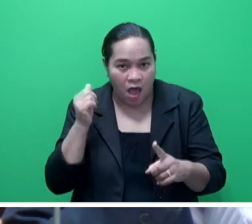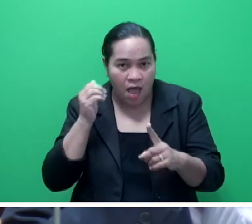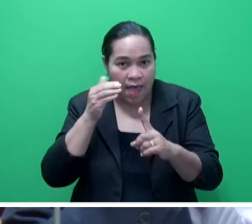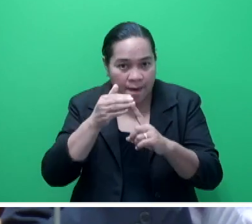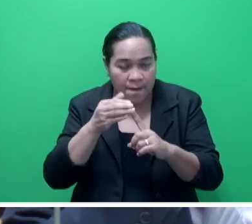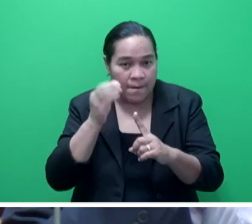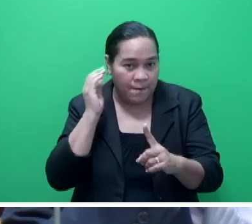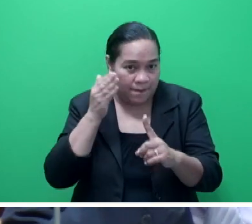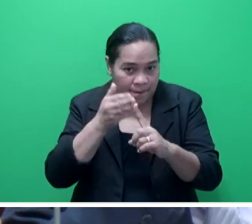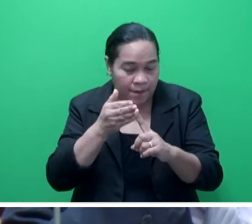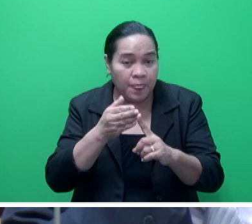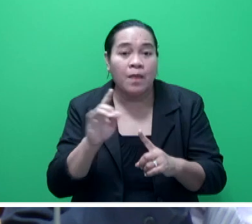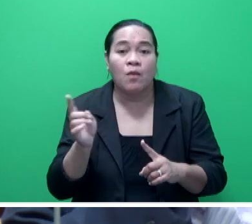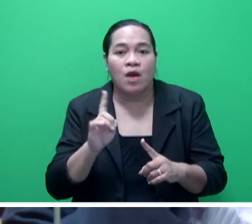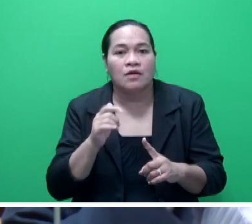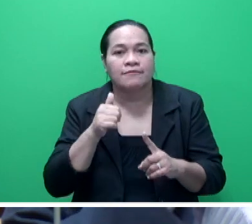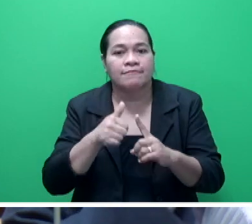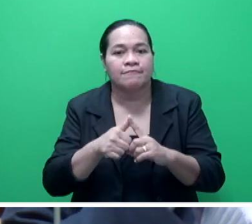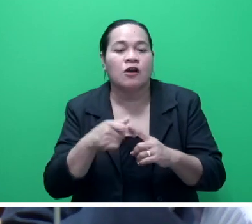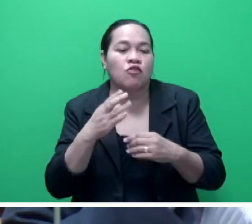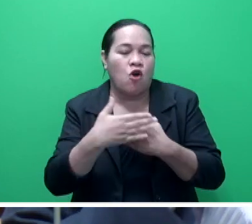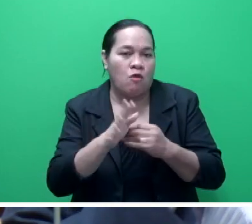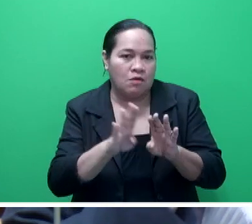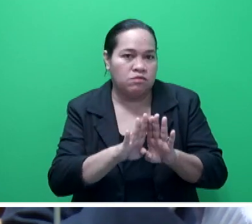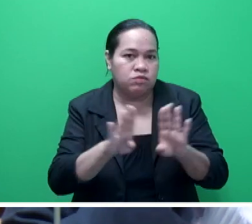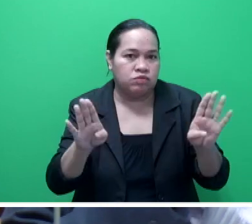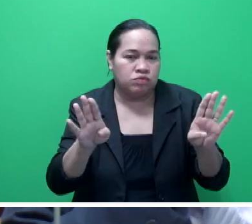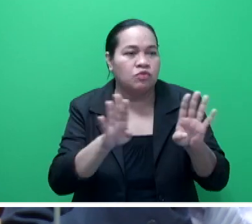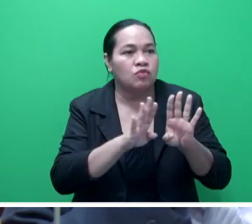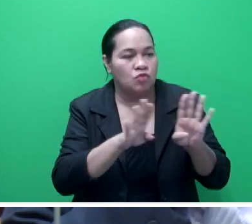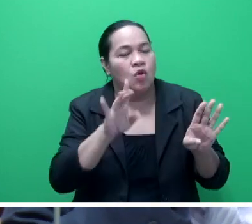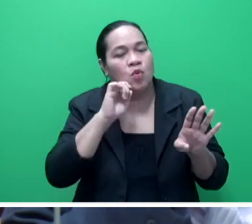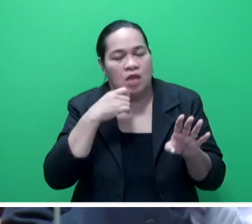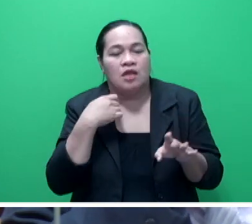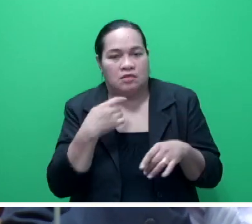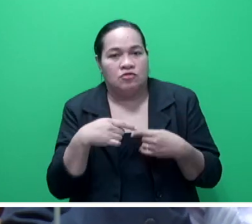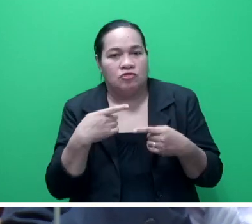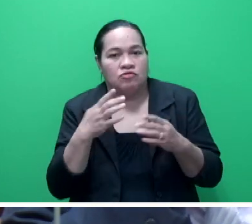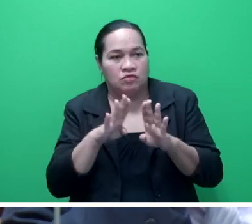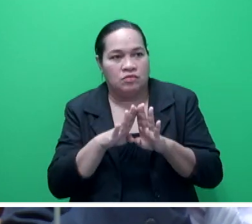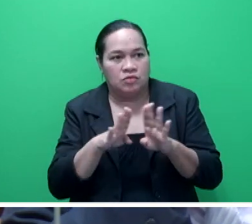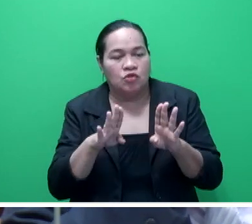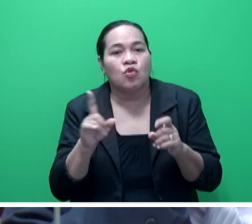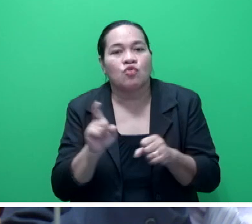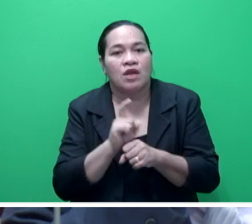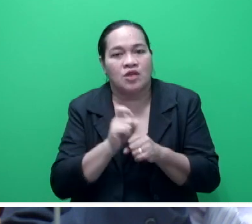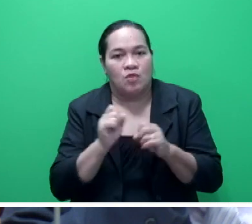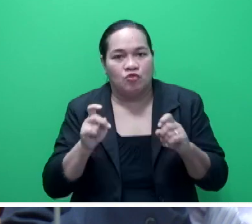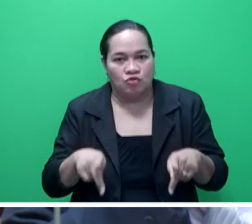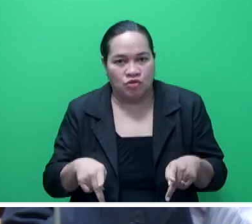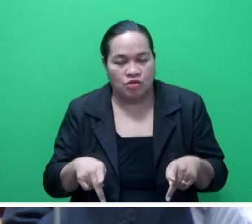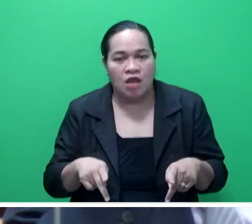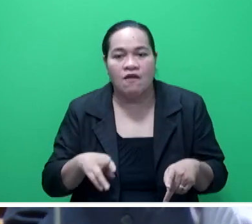of opening the international borders has been and will continue to be about creating opportunities for